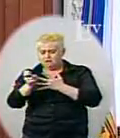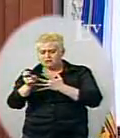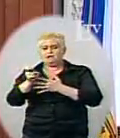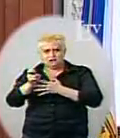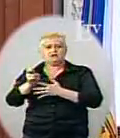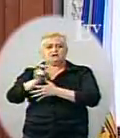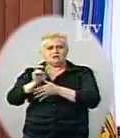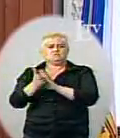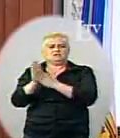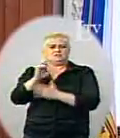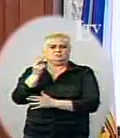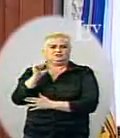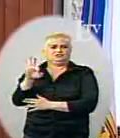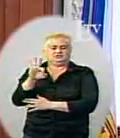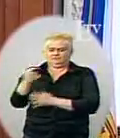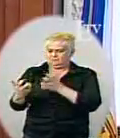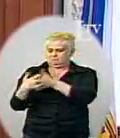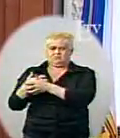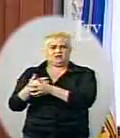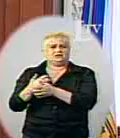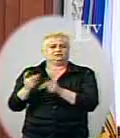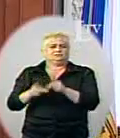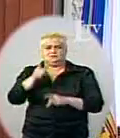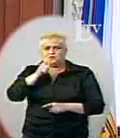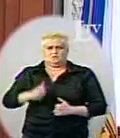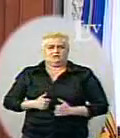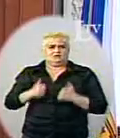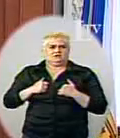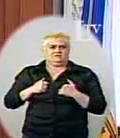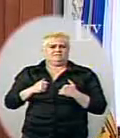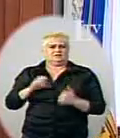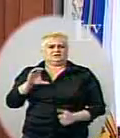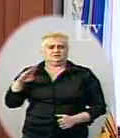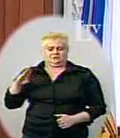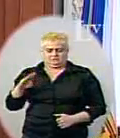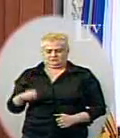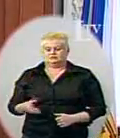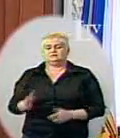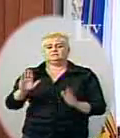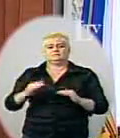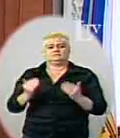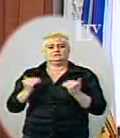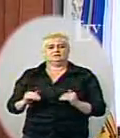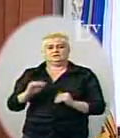Breton with distinction. John